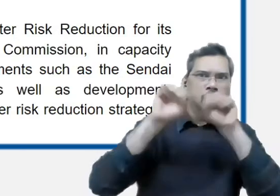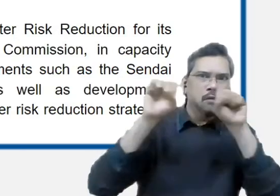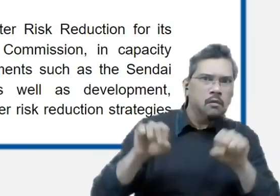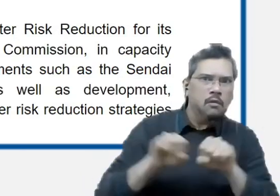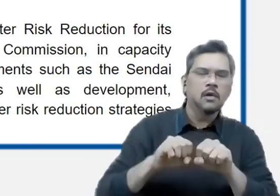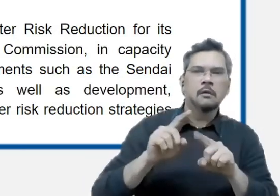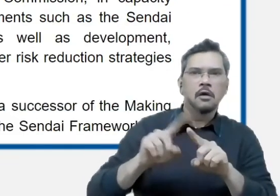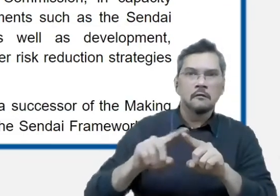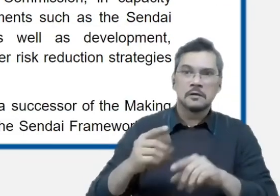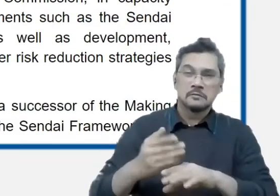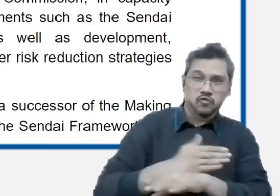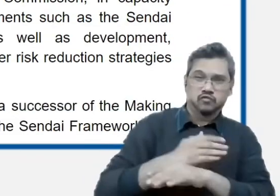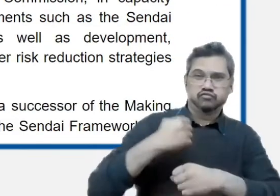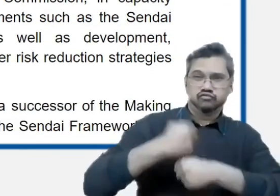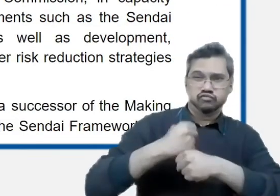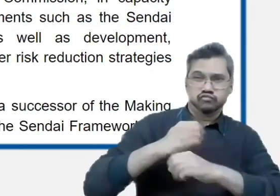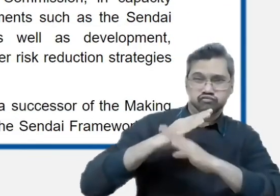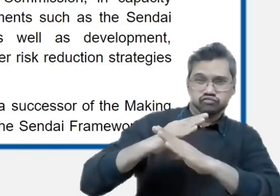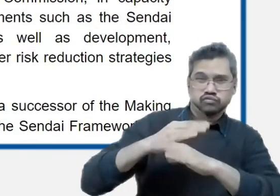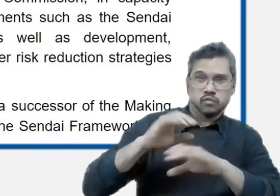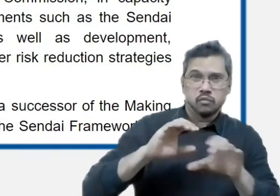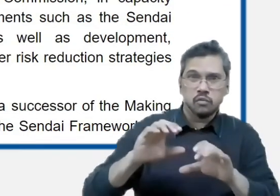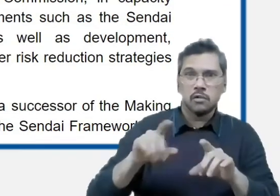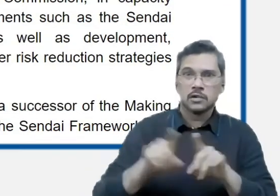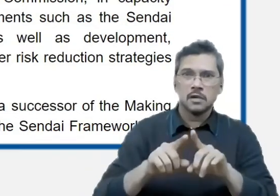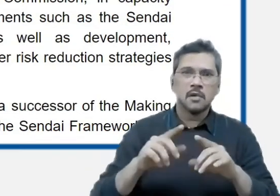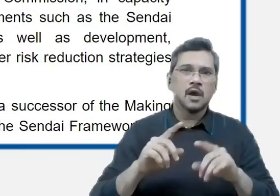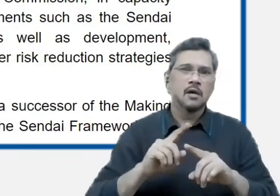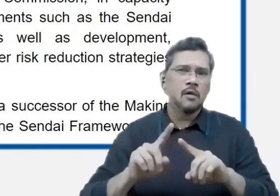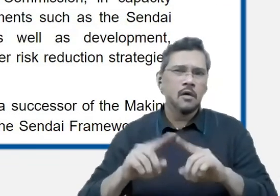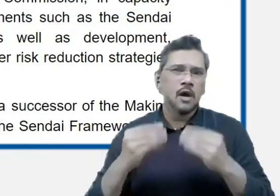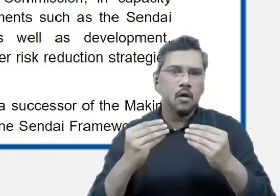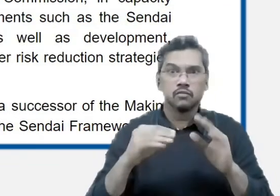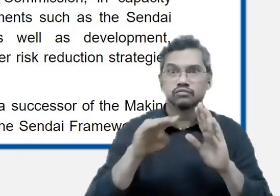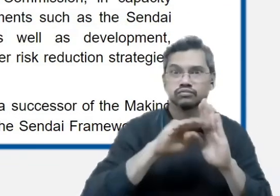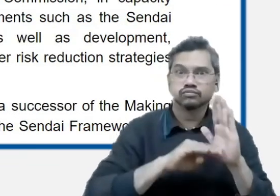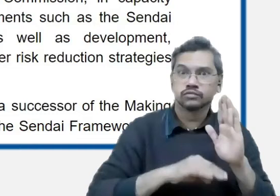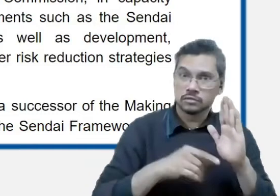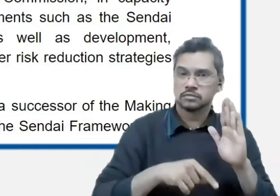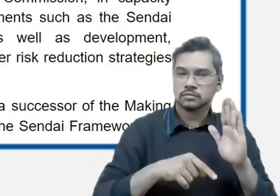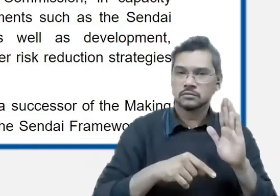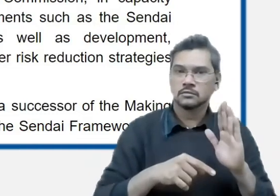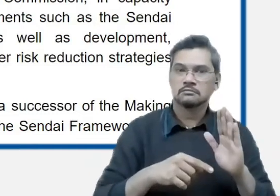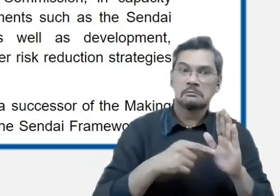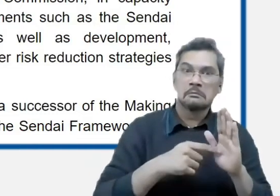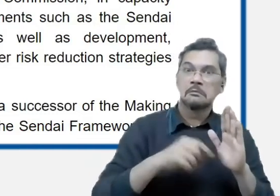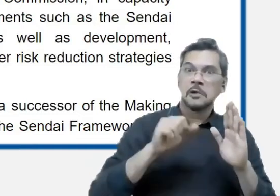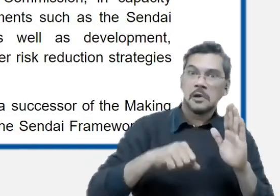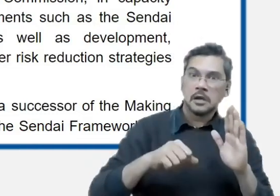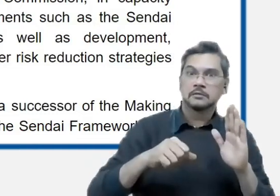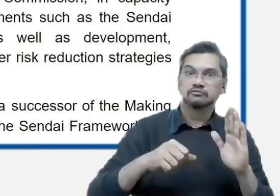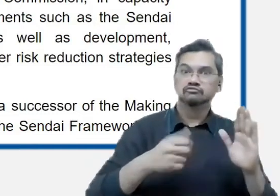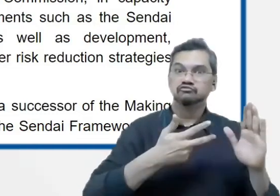Appreciate the support provided by the governments of Germany, Italy, Norway, Sweden, United Kingdom,